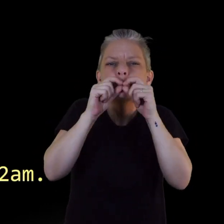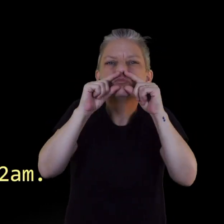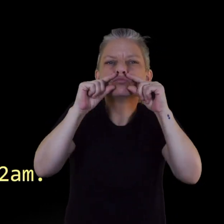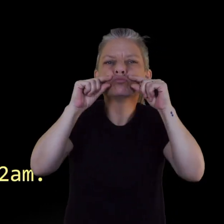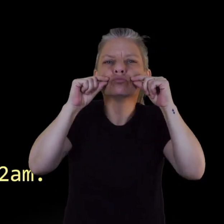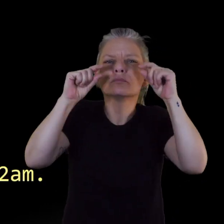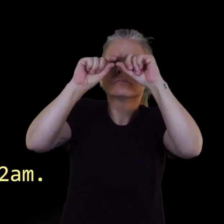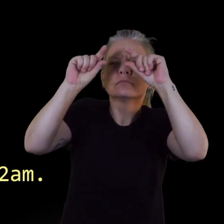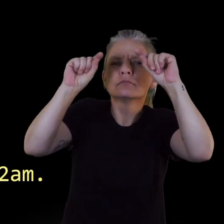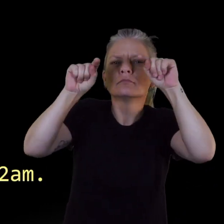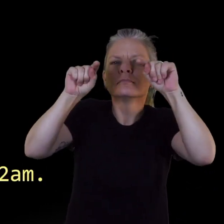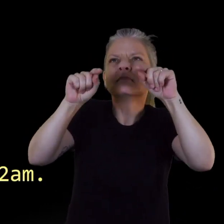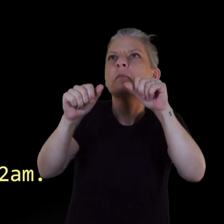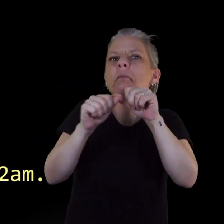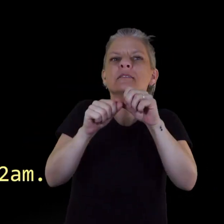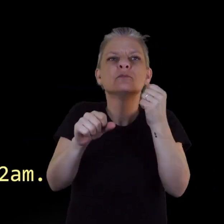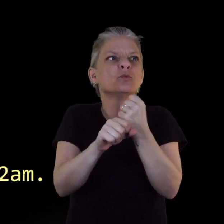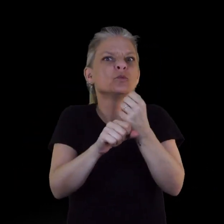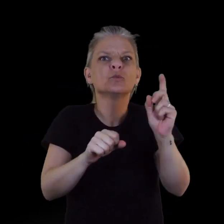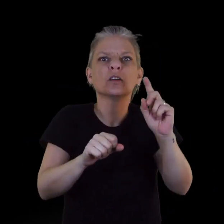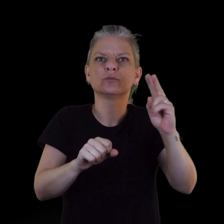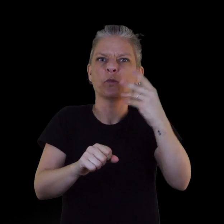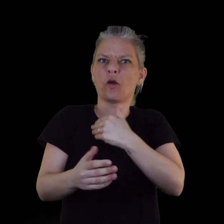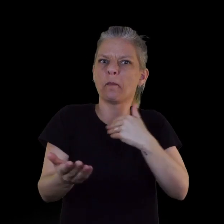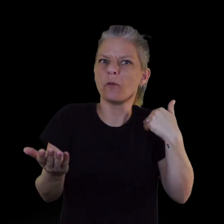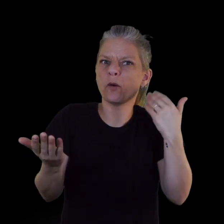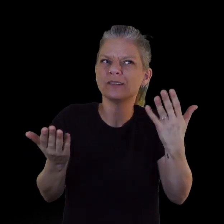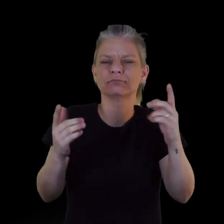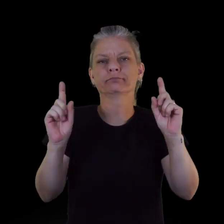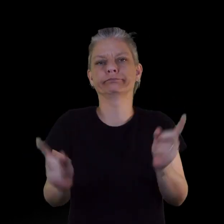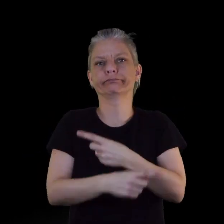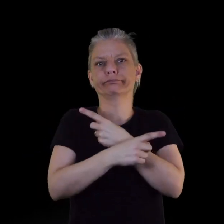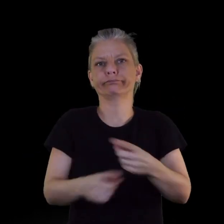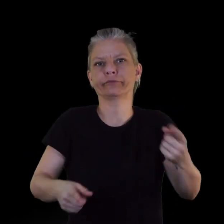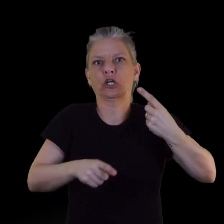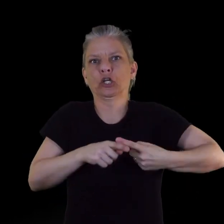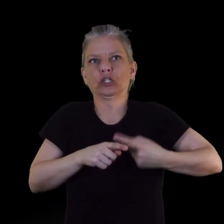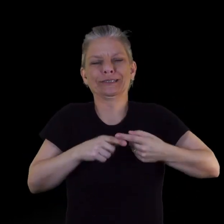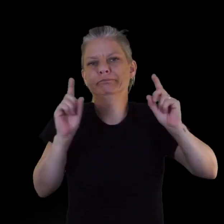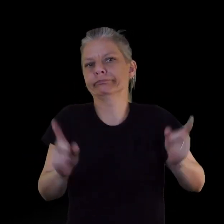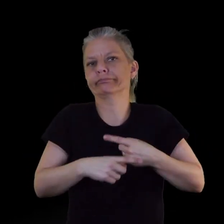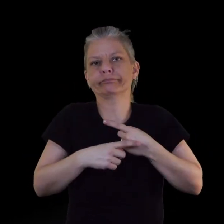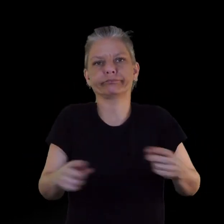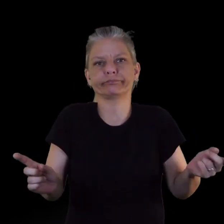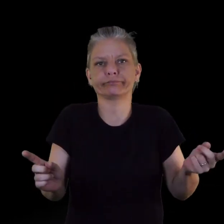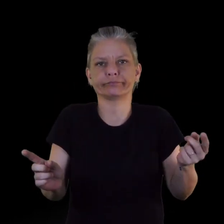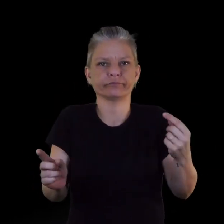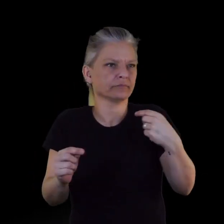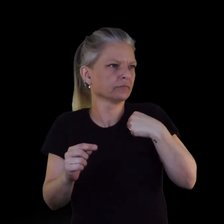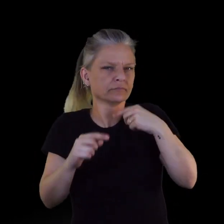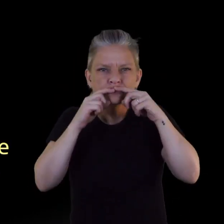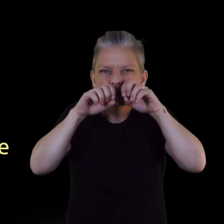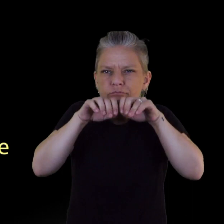something better to be doing at 2 a.m. Impossible urgency. I send tongues to the